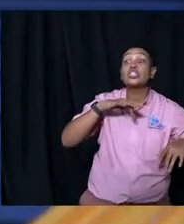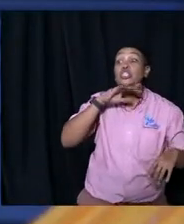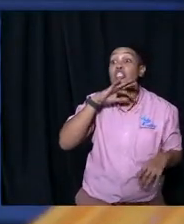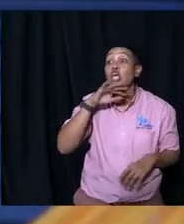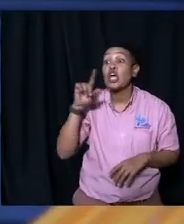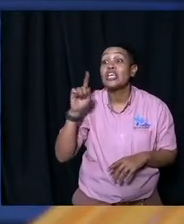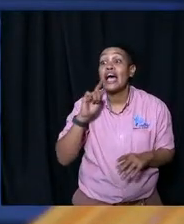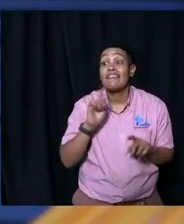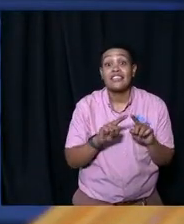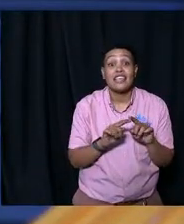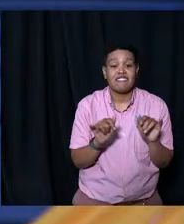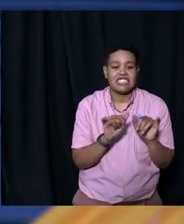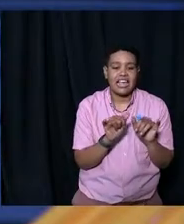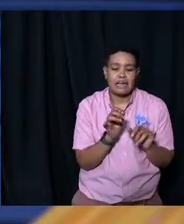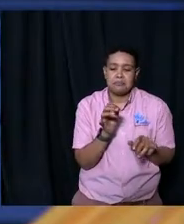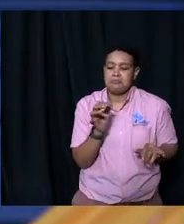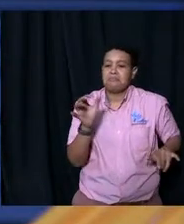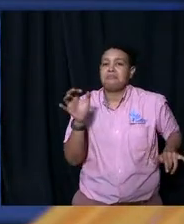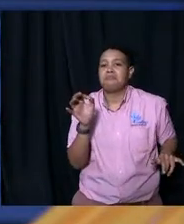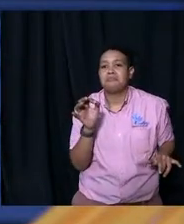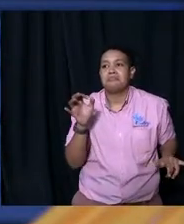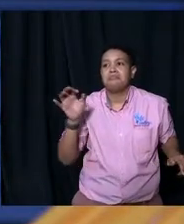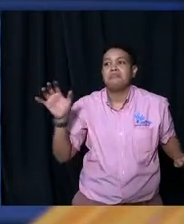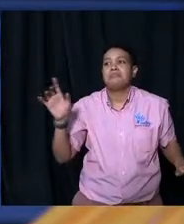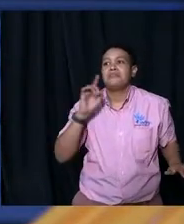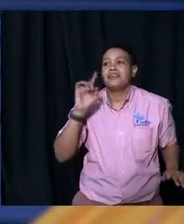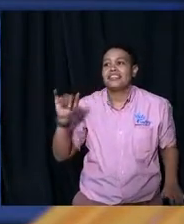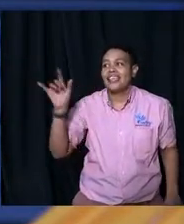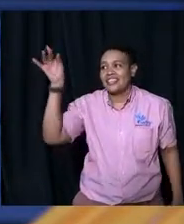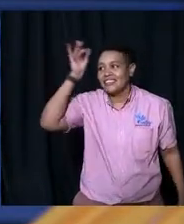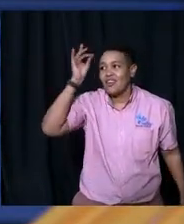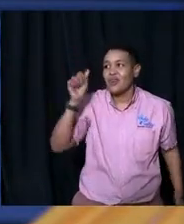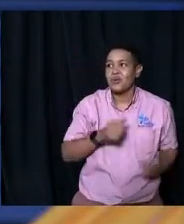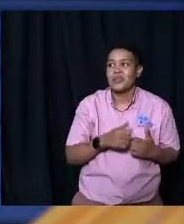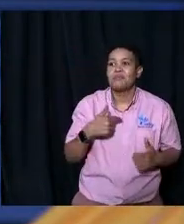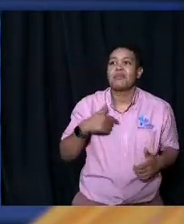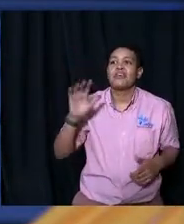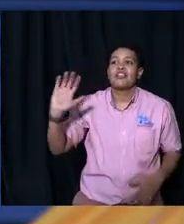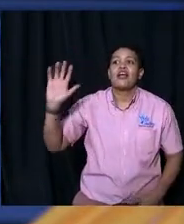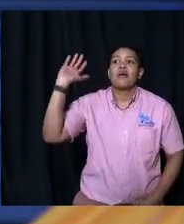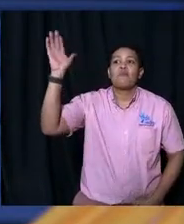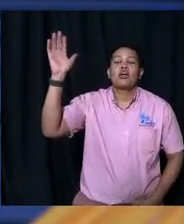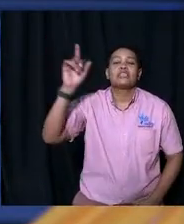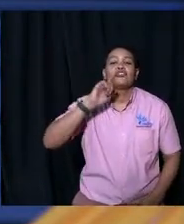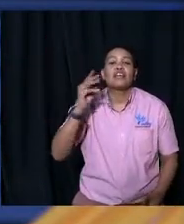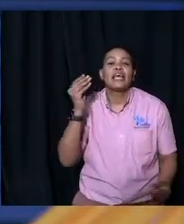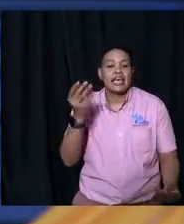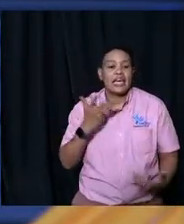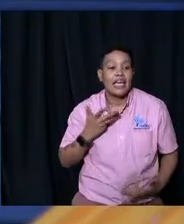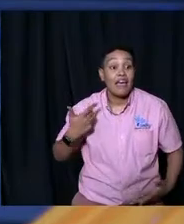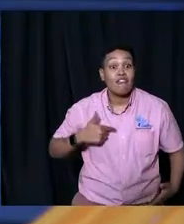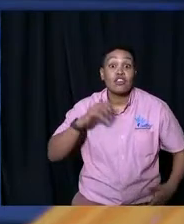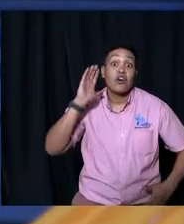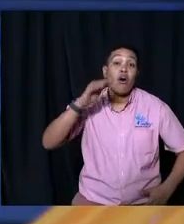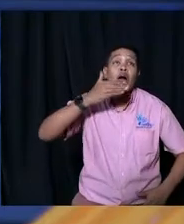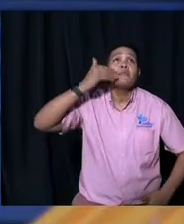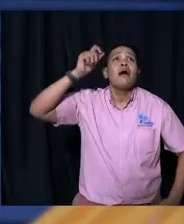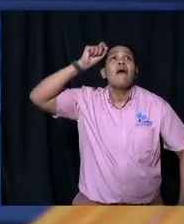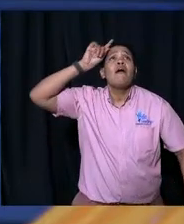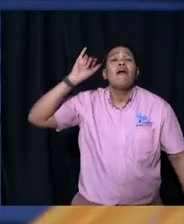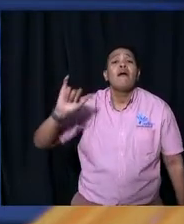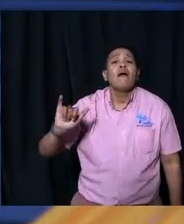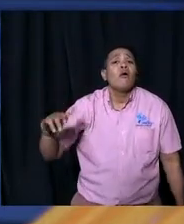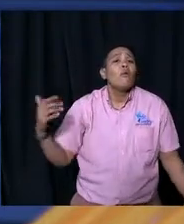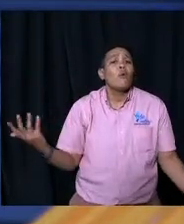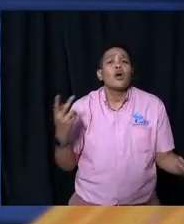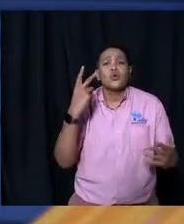different sizes. Remember that, okay? That just stuck with me. Their presentations have given us all a better understanding of